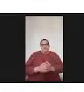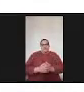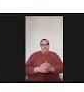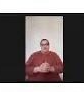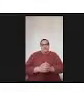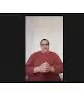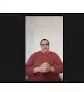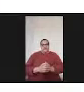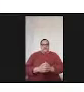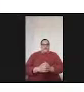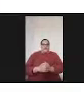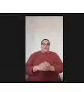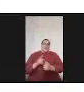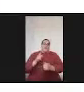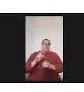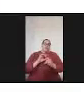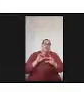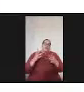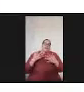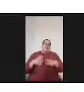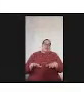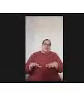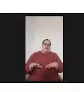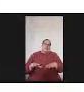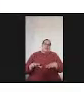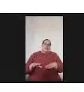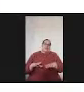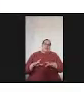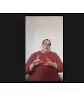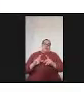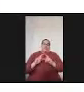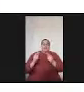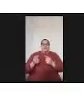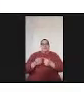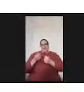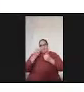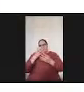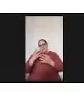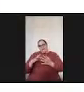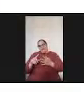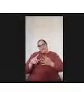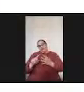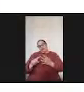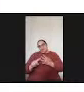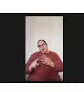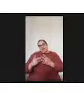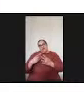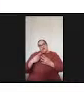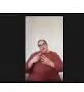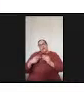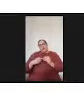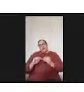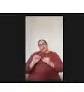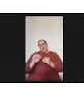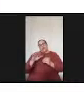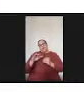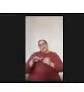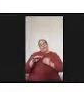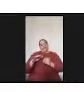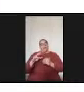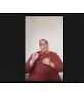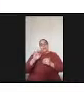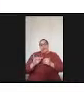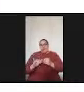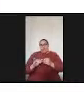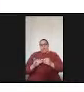It already started. The teams were briefed on the 15th of May.